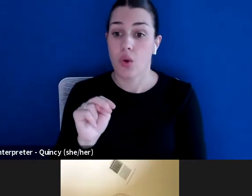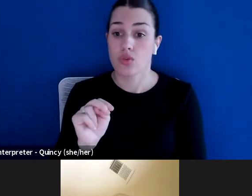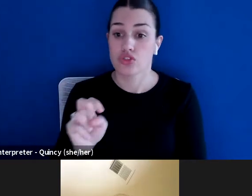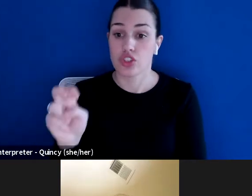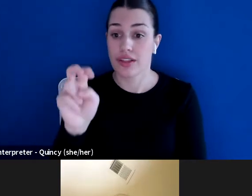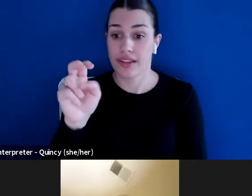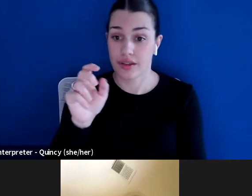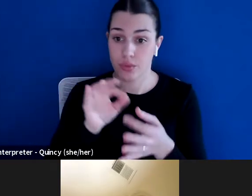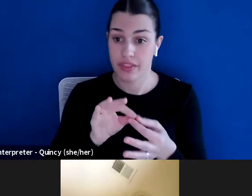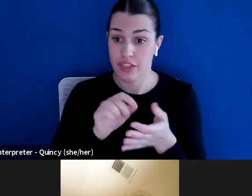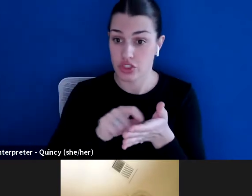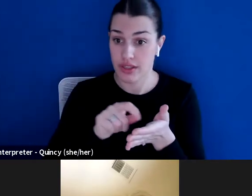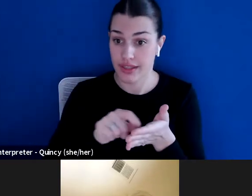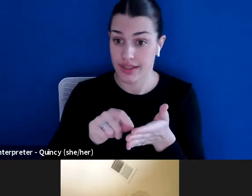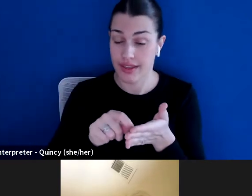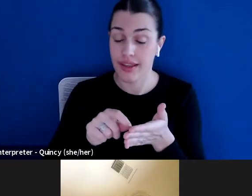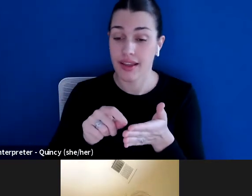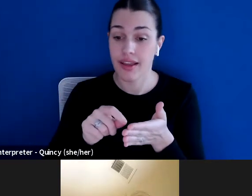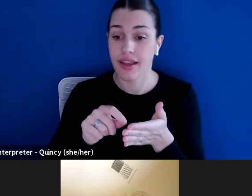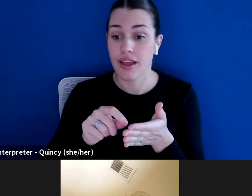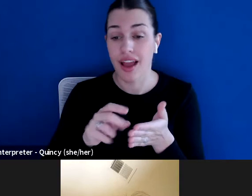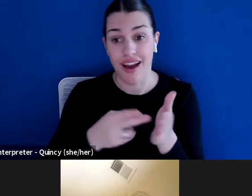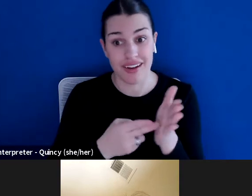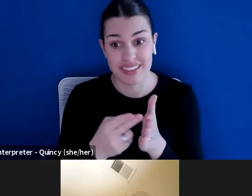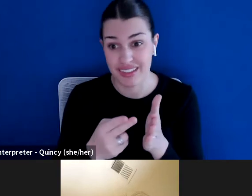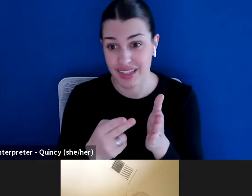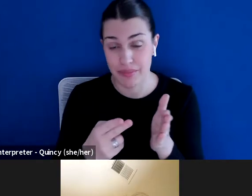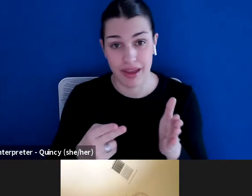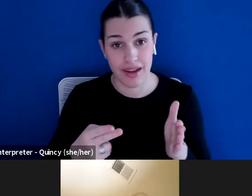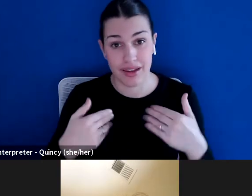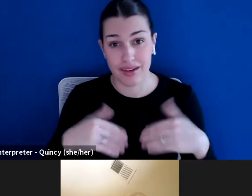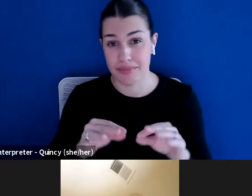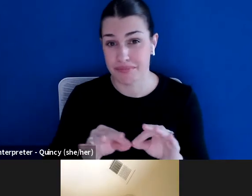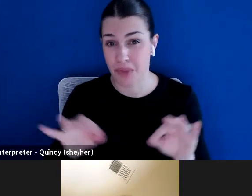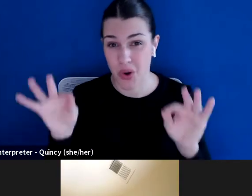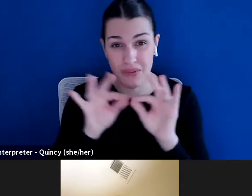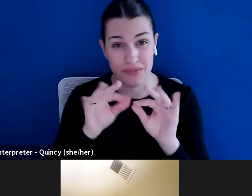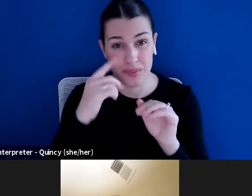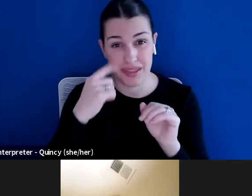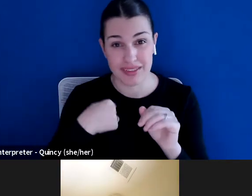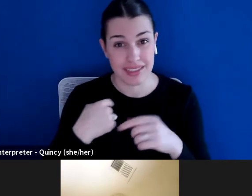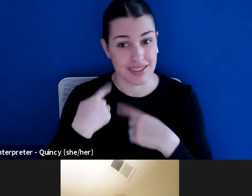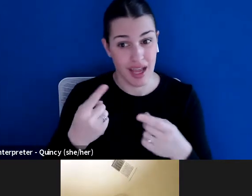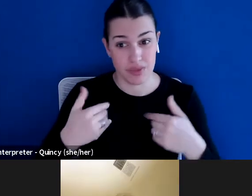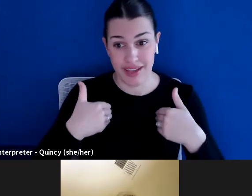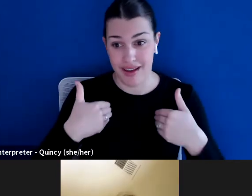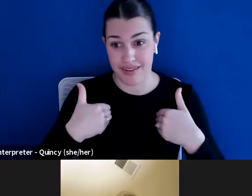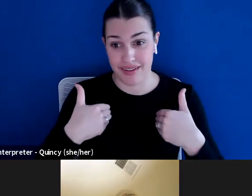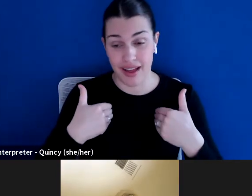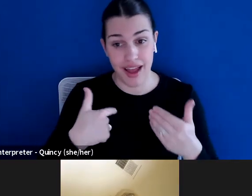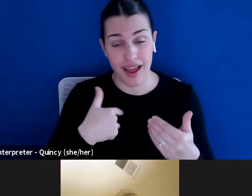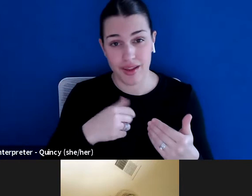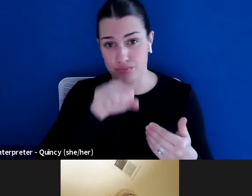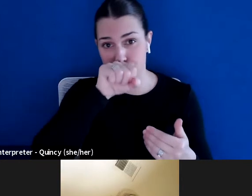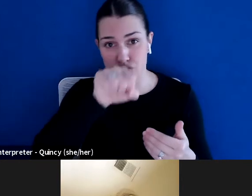has been it's really honestly been a lifeline for me, even since I was little. Since I was young, I loved to either write